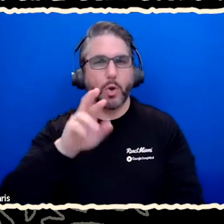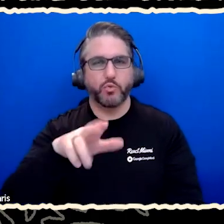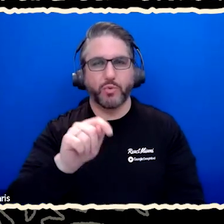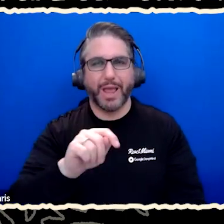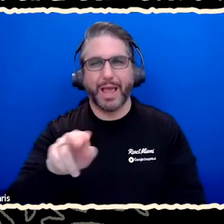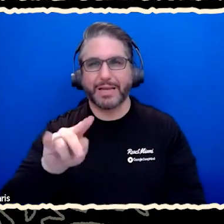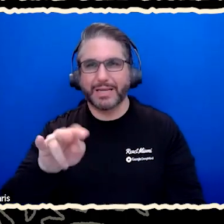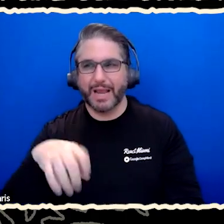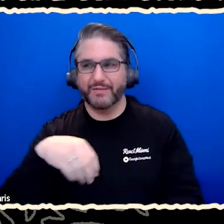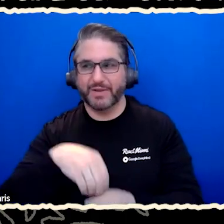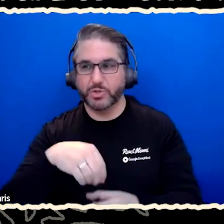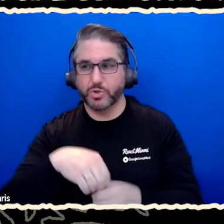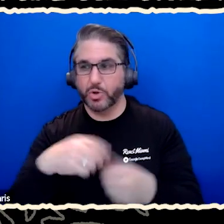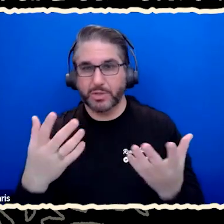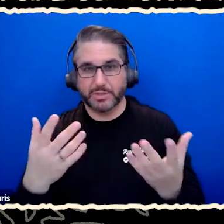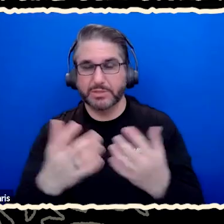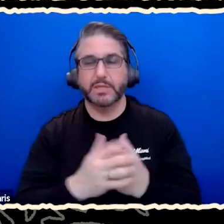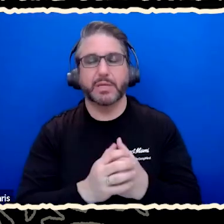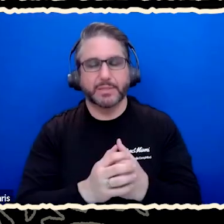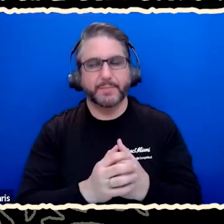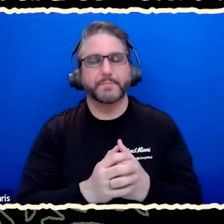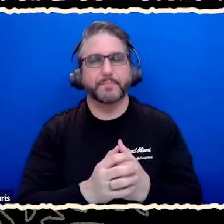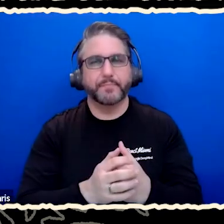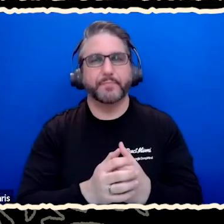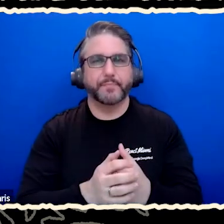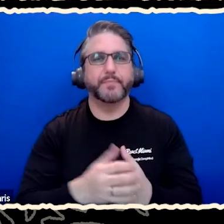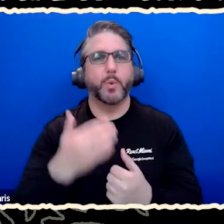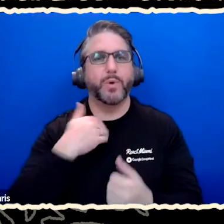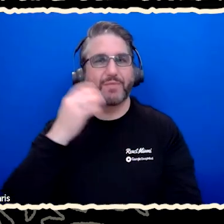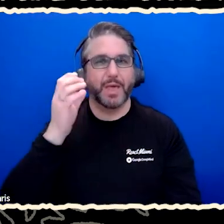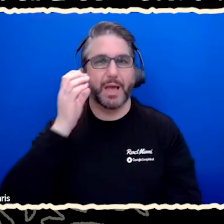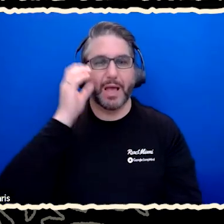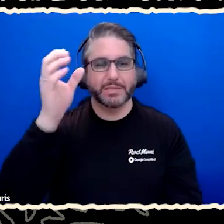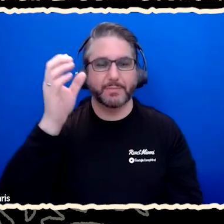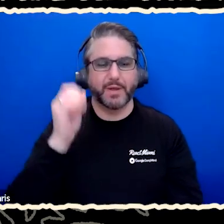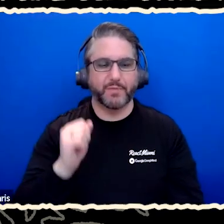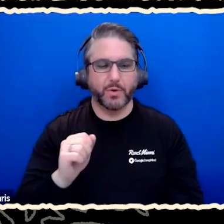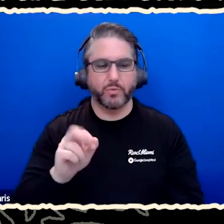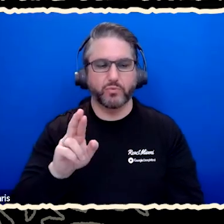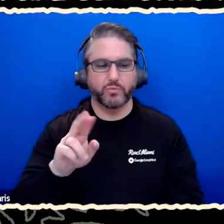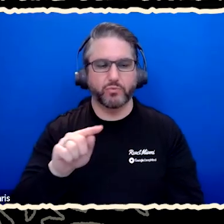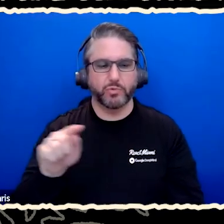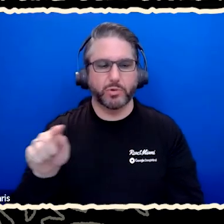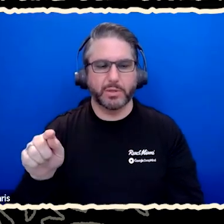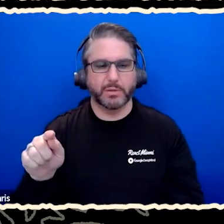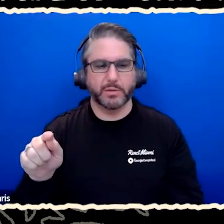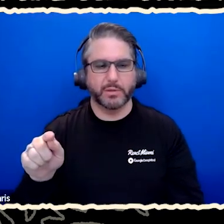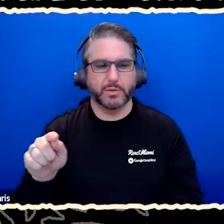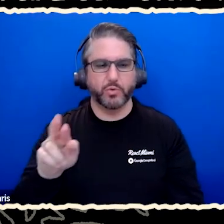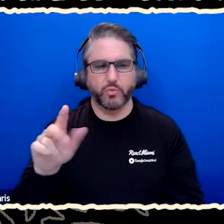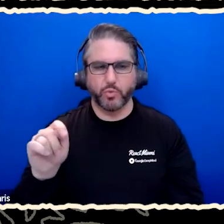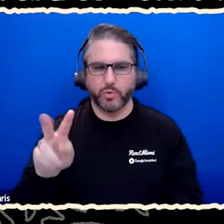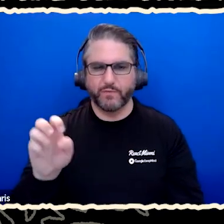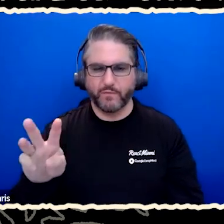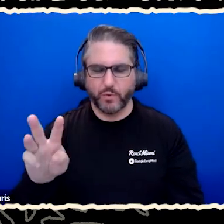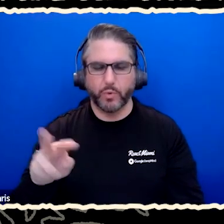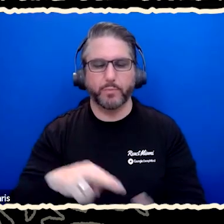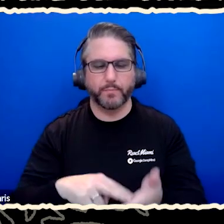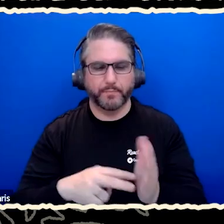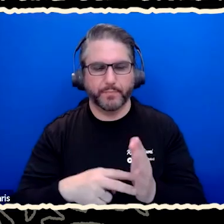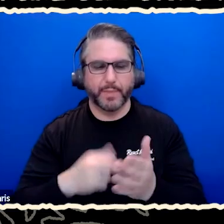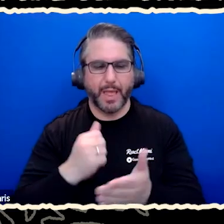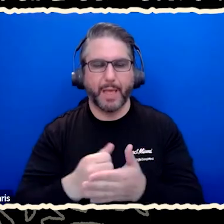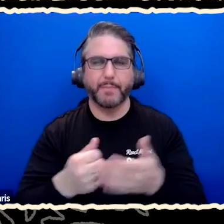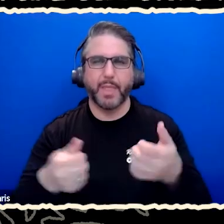you may already know that there is a concept of the root view, which hosts view hierarchy in React Native, and